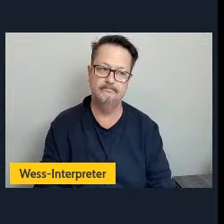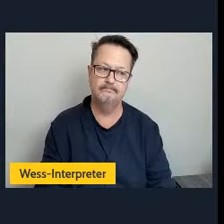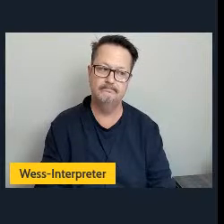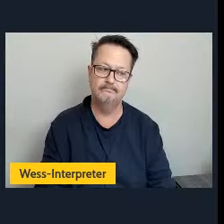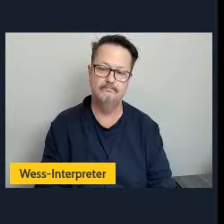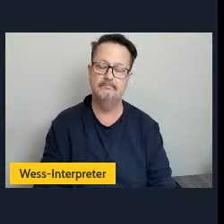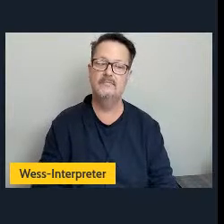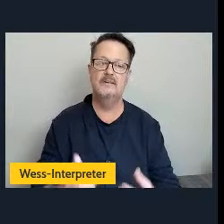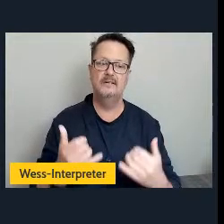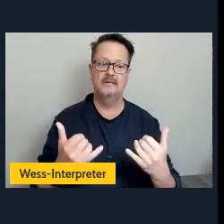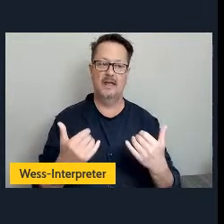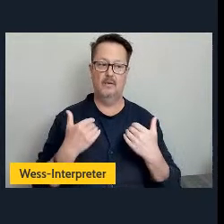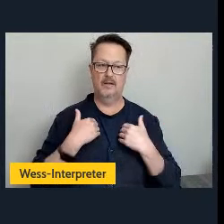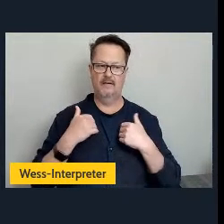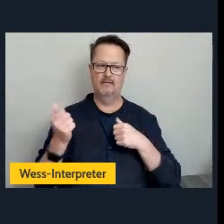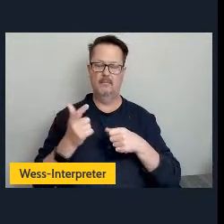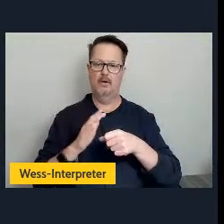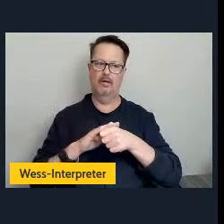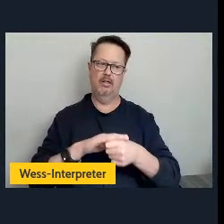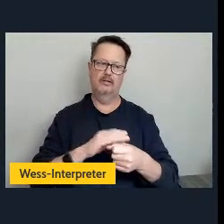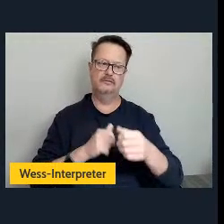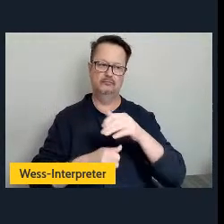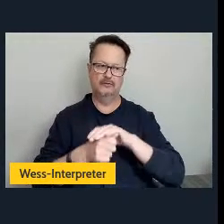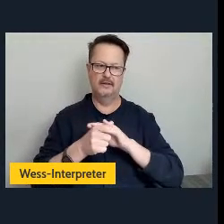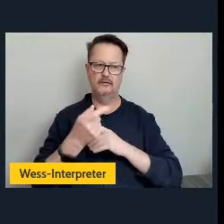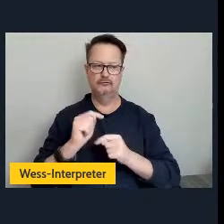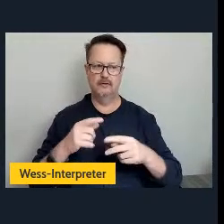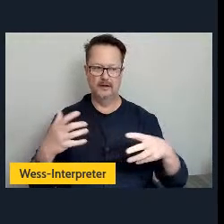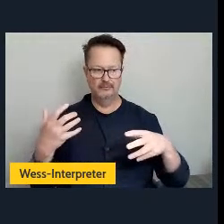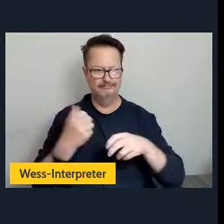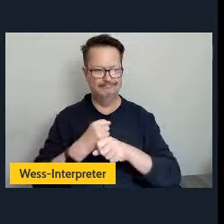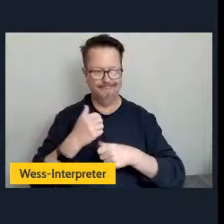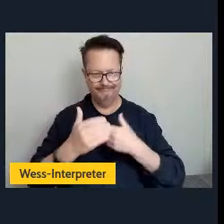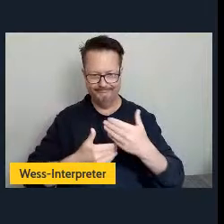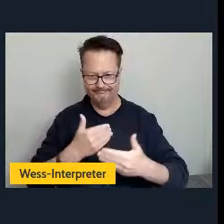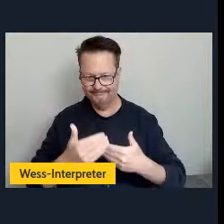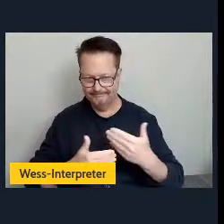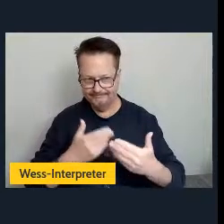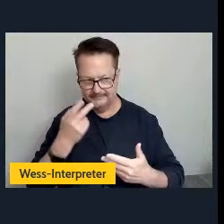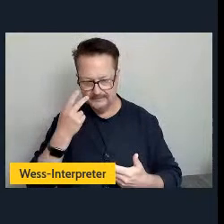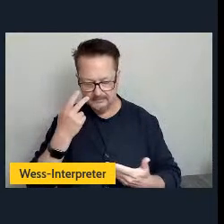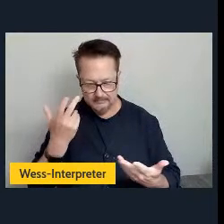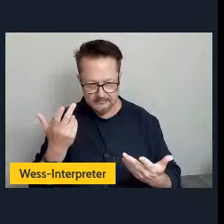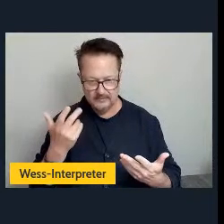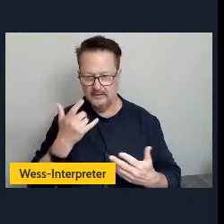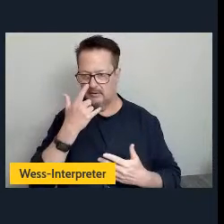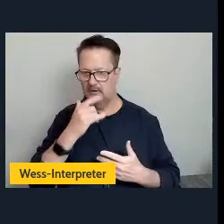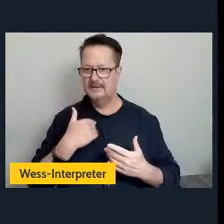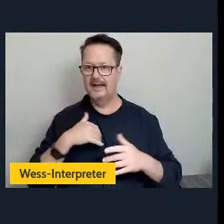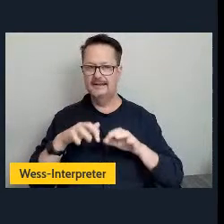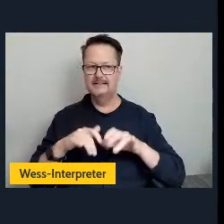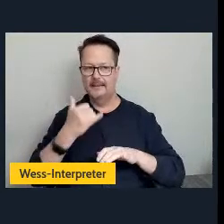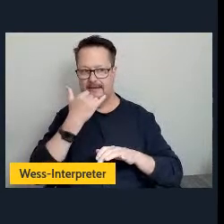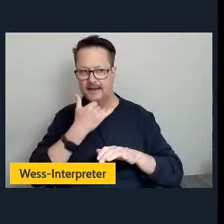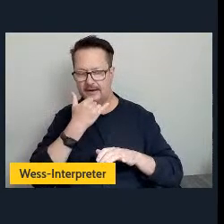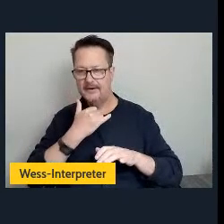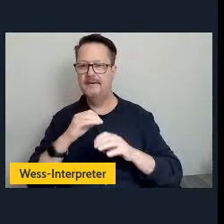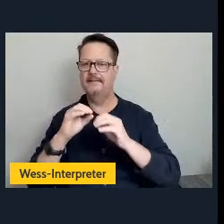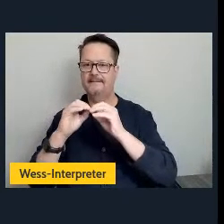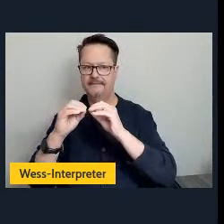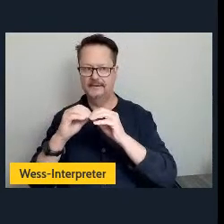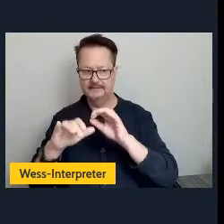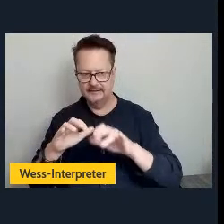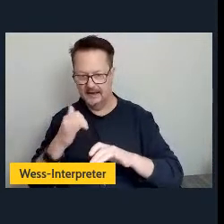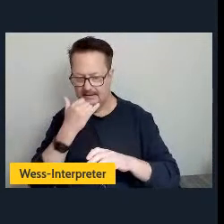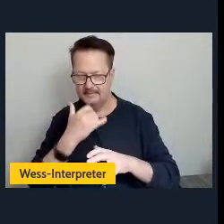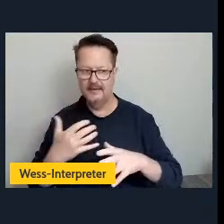Now that we have these all suppressed, let's try and synthesize one more time. Looks like I had a little typo in here. We fix that and